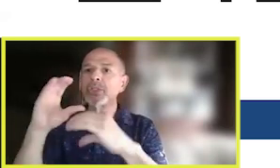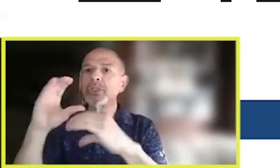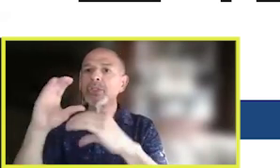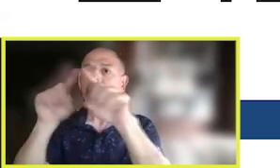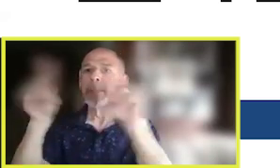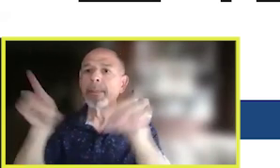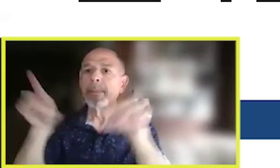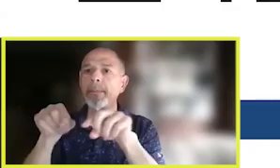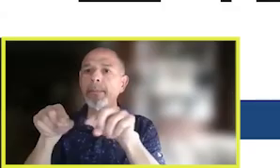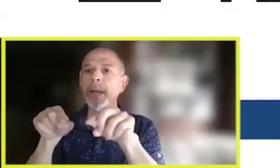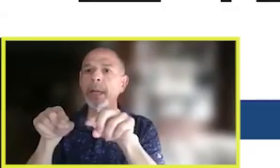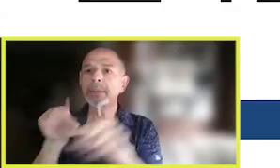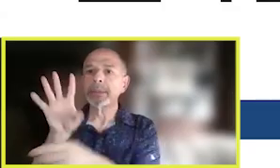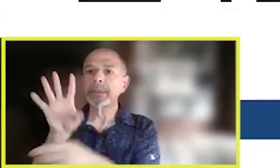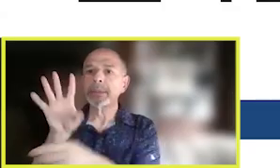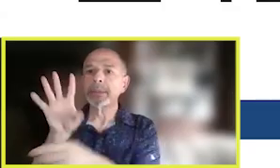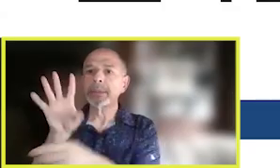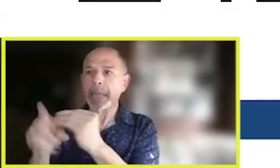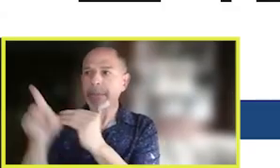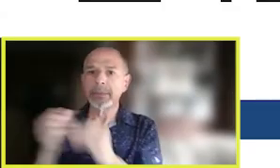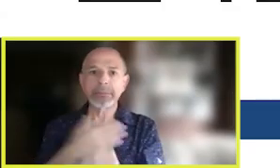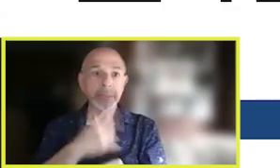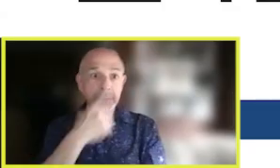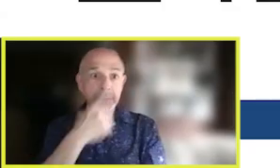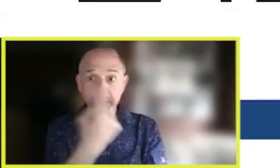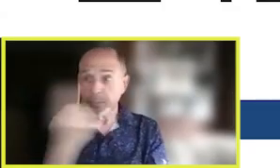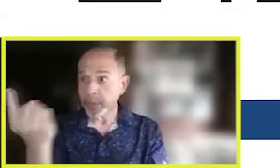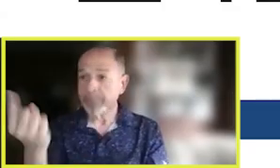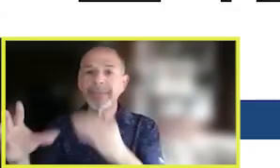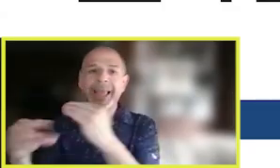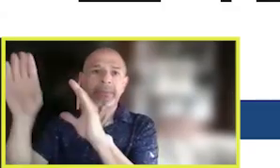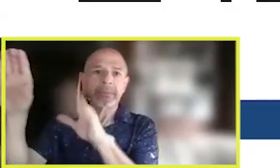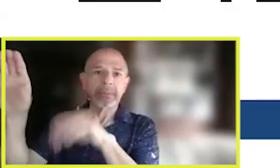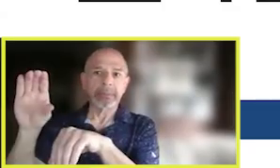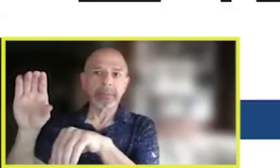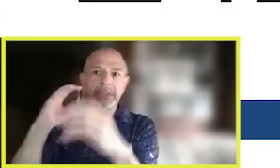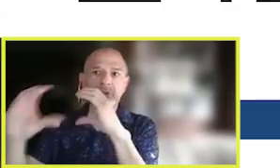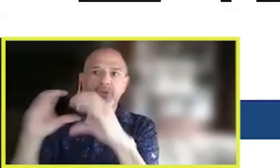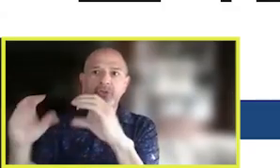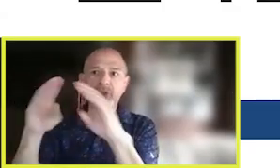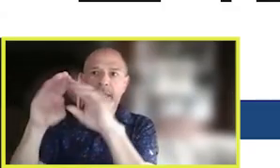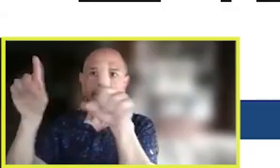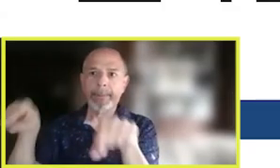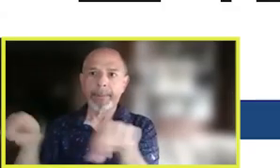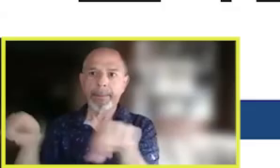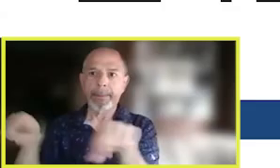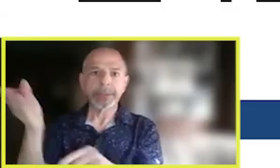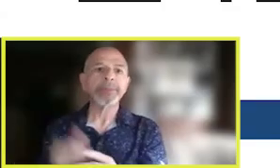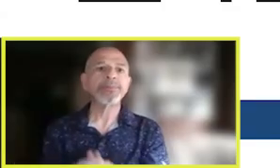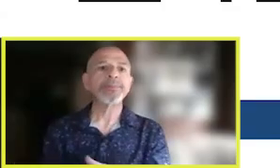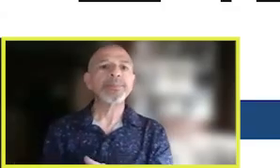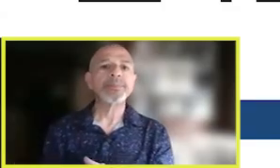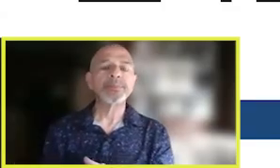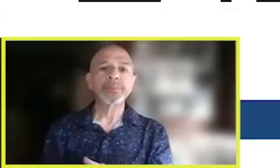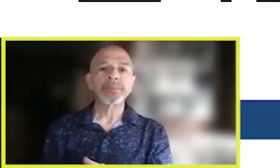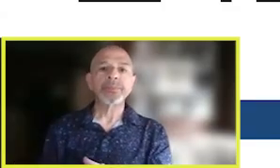you'll see that you can find tools and videos about the Workforce Initiative. These